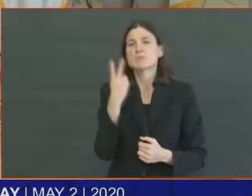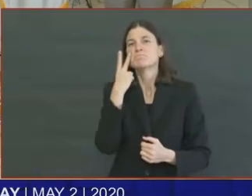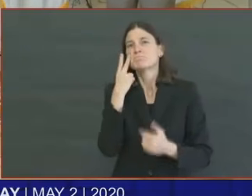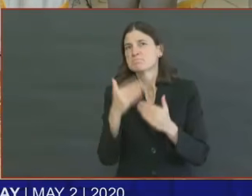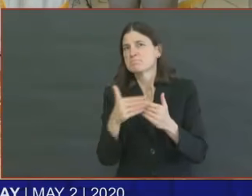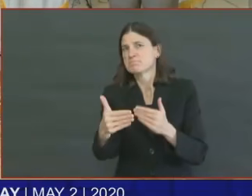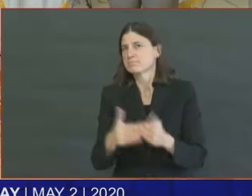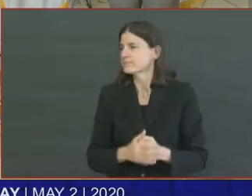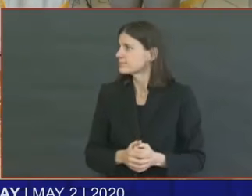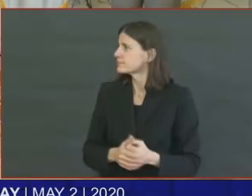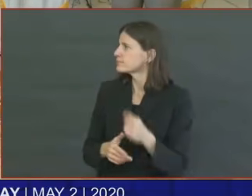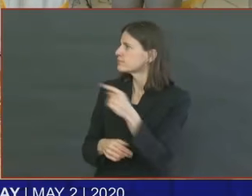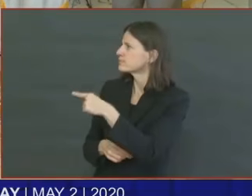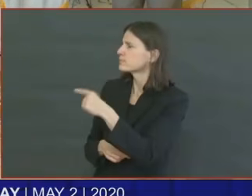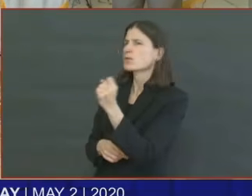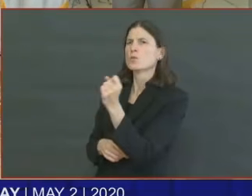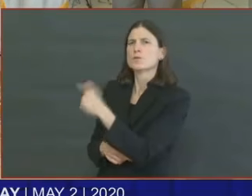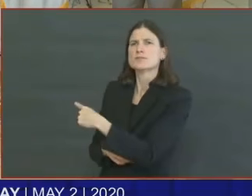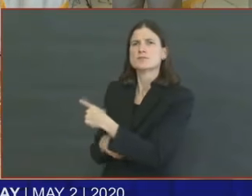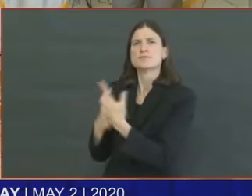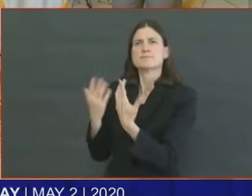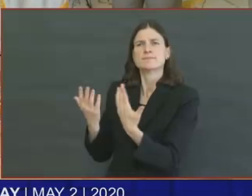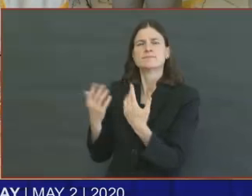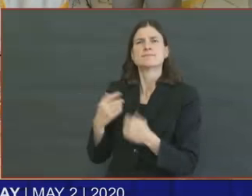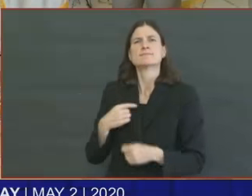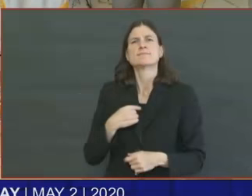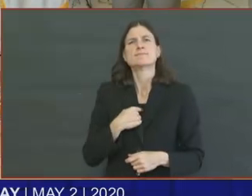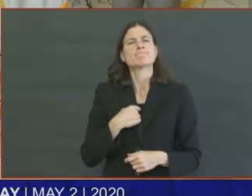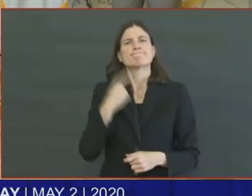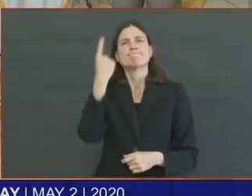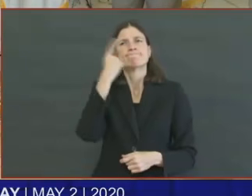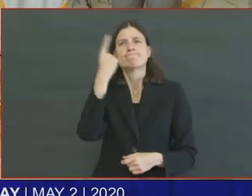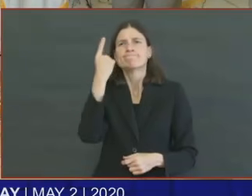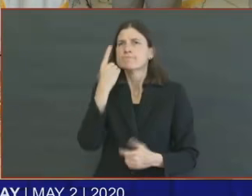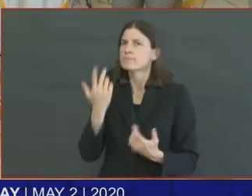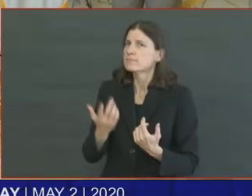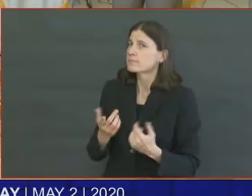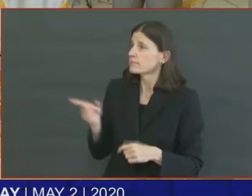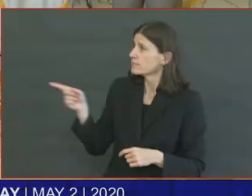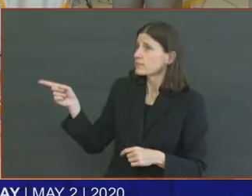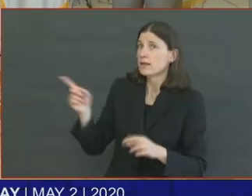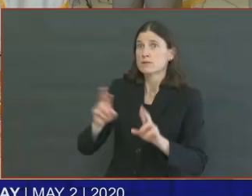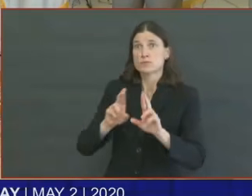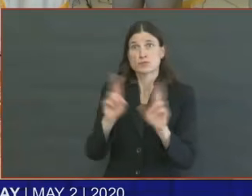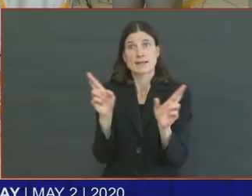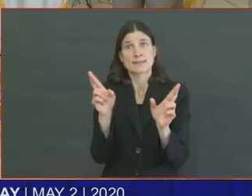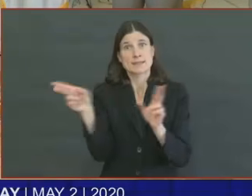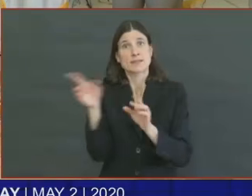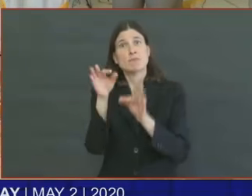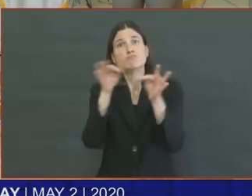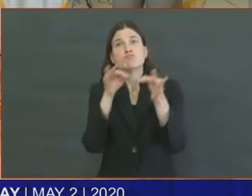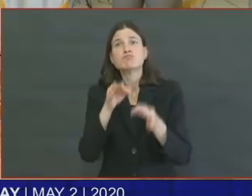Papadilla asks, Governor Raimondo, are you able to elaborate yet more as to what going